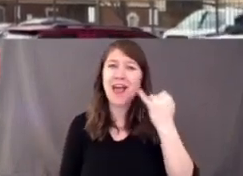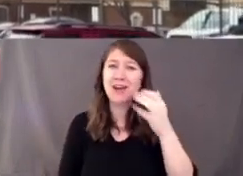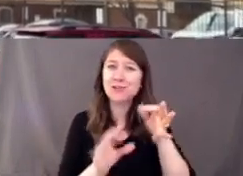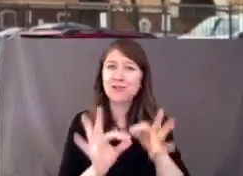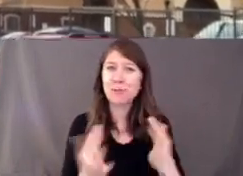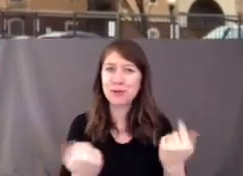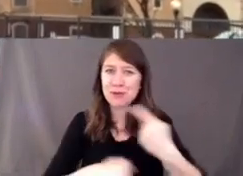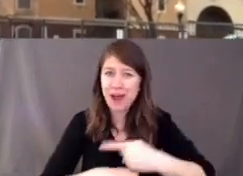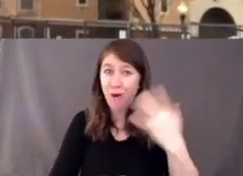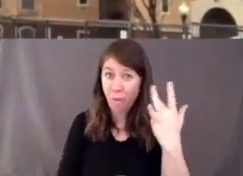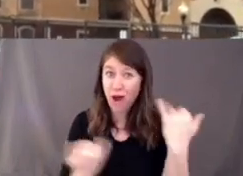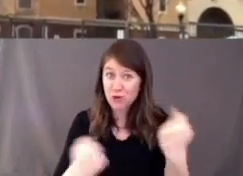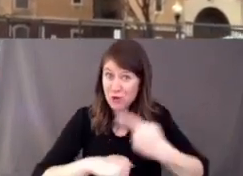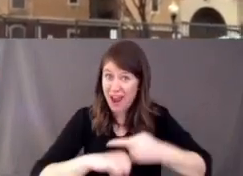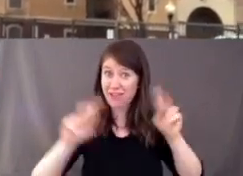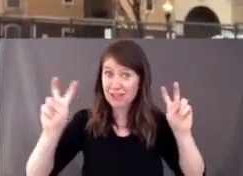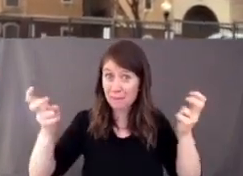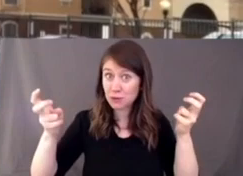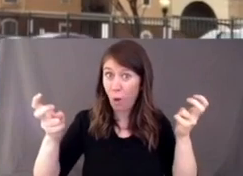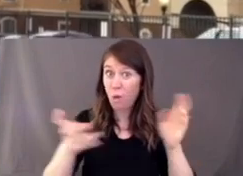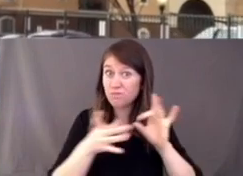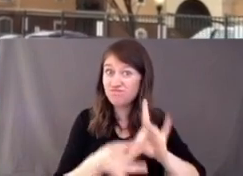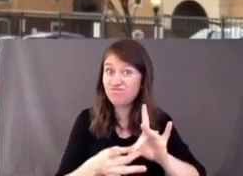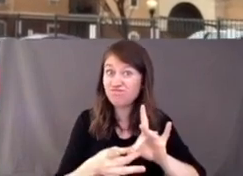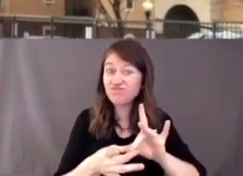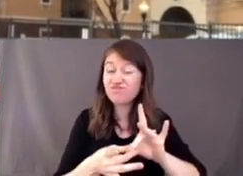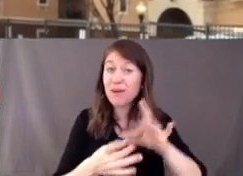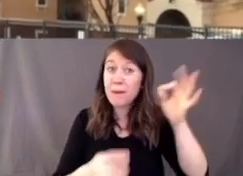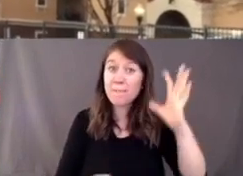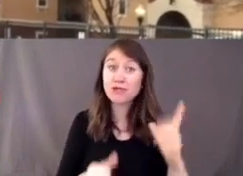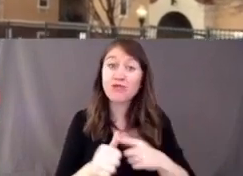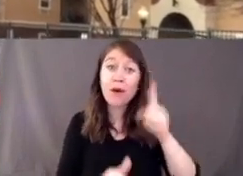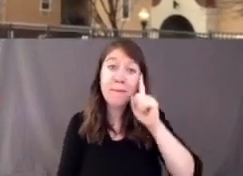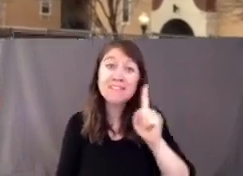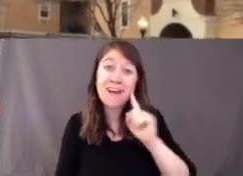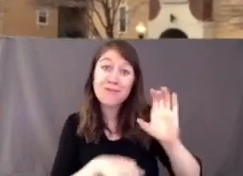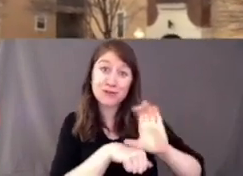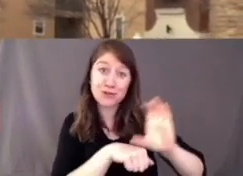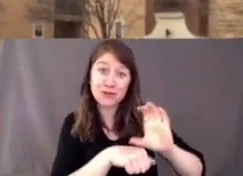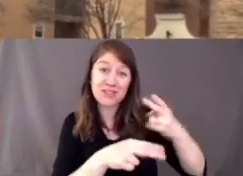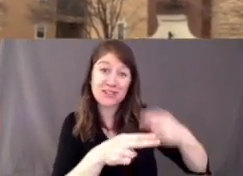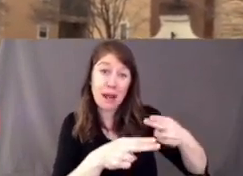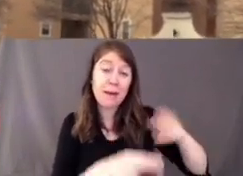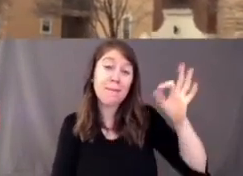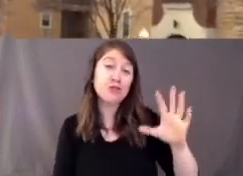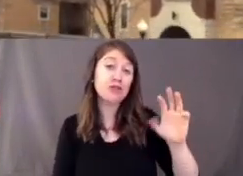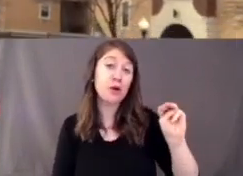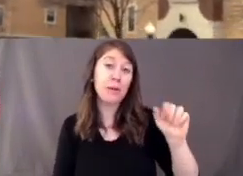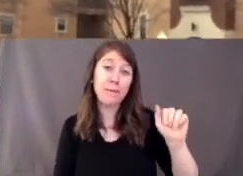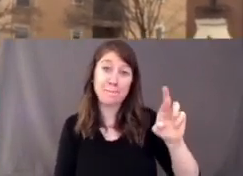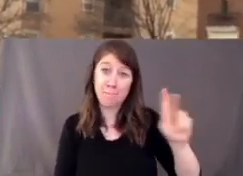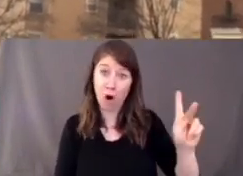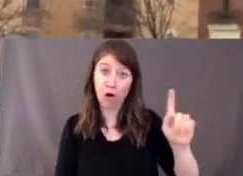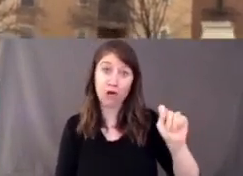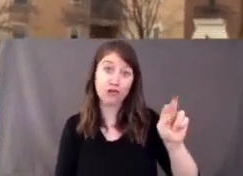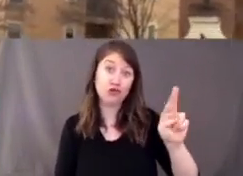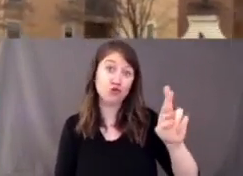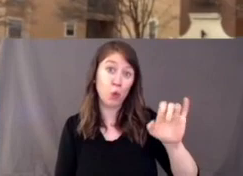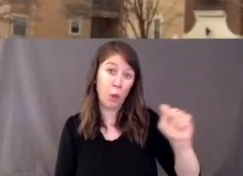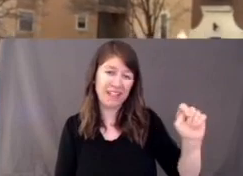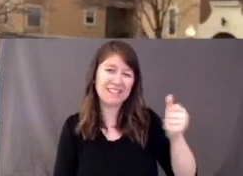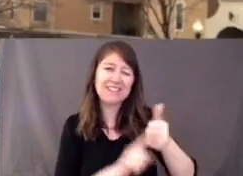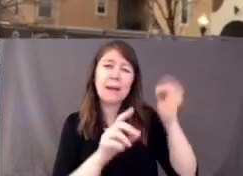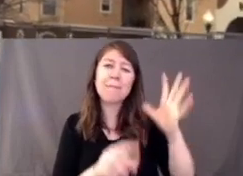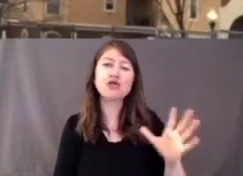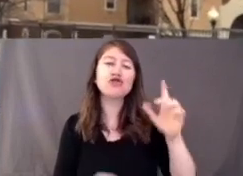because today's episode involves a pastor from a deaf church. His name is Pastor Mark Truitt. He is the pastor at Deaf